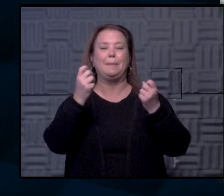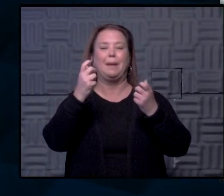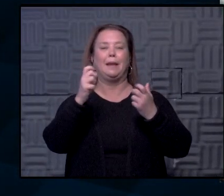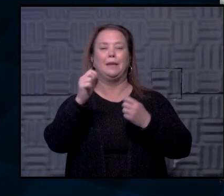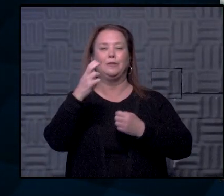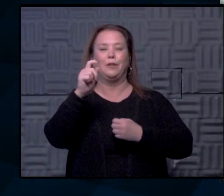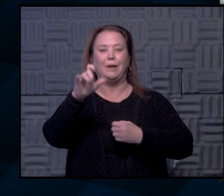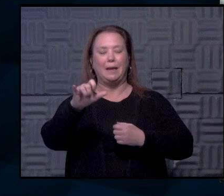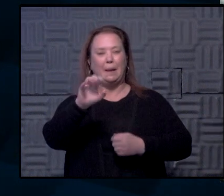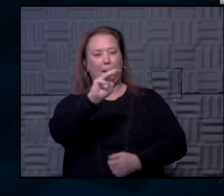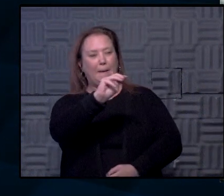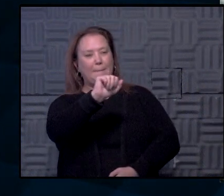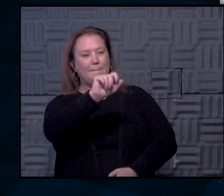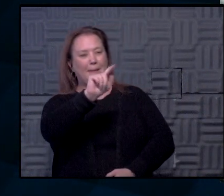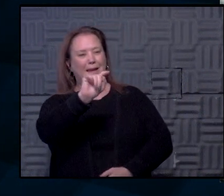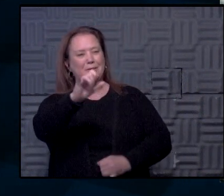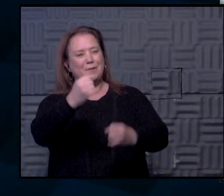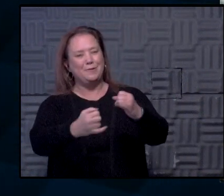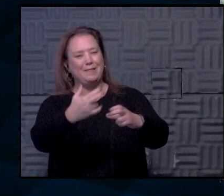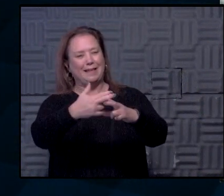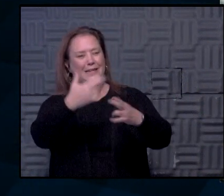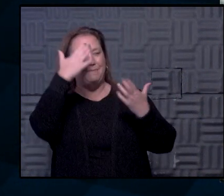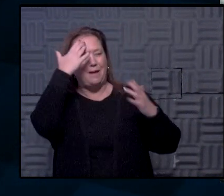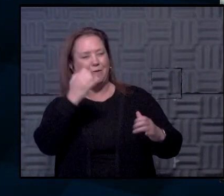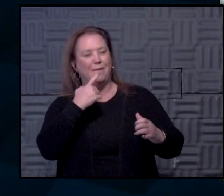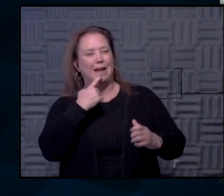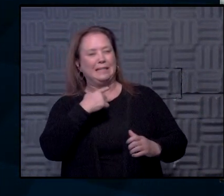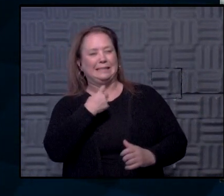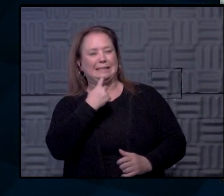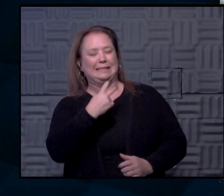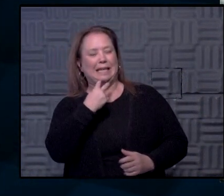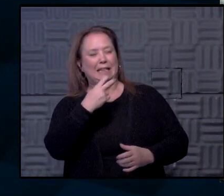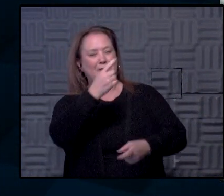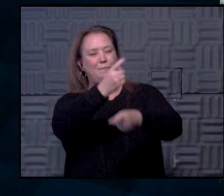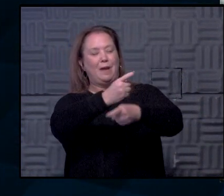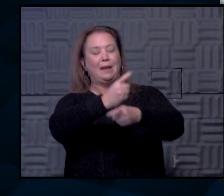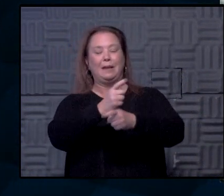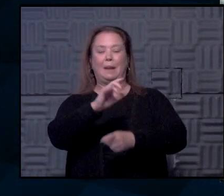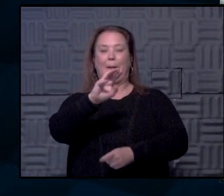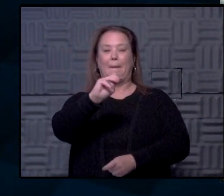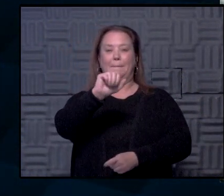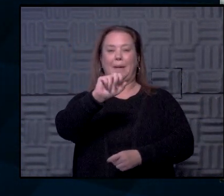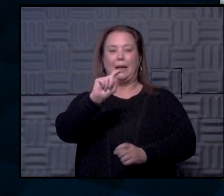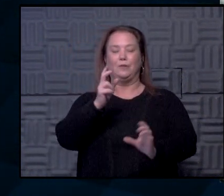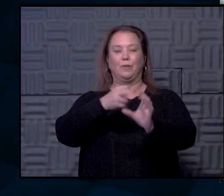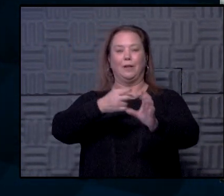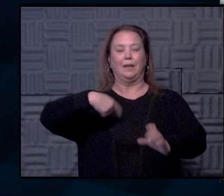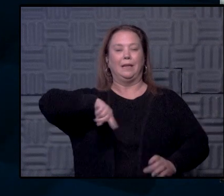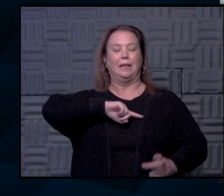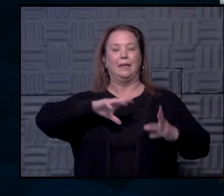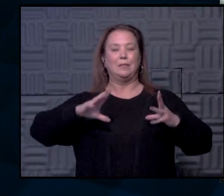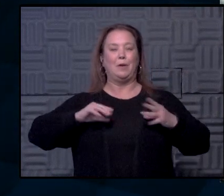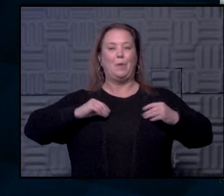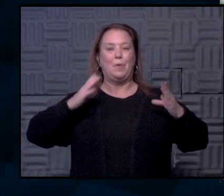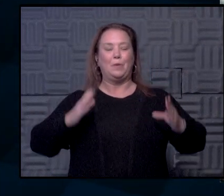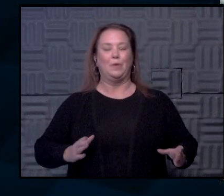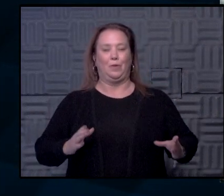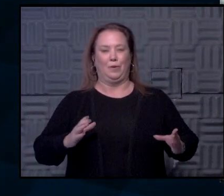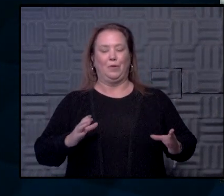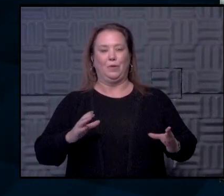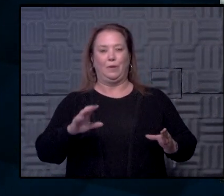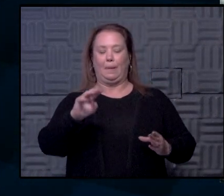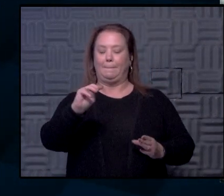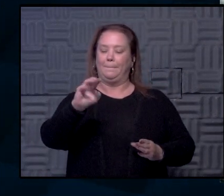I hope I said that right, Matt. I apologize if I said it wrong. Matt joins us by phone. He is the owner and chief executive officer